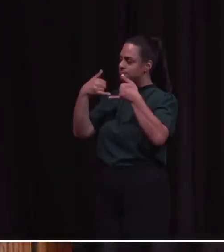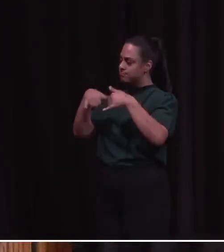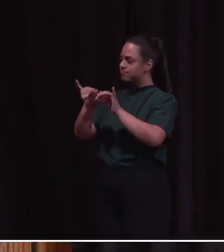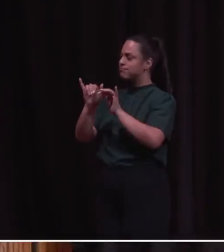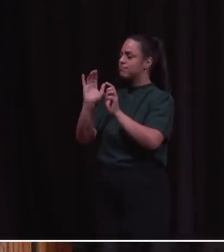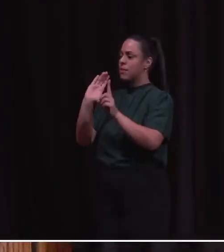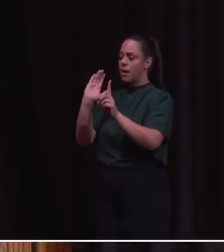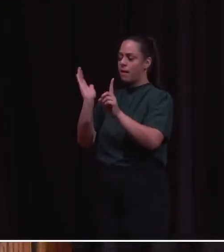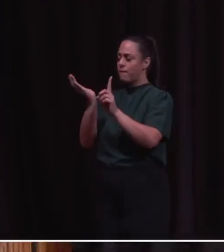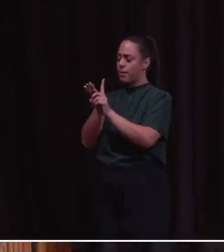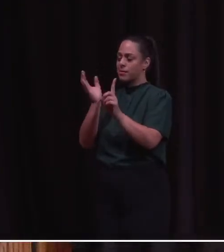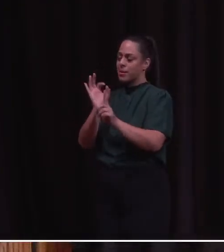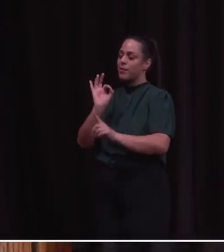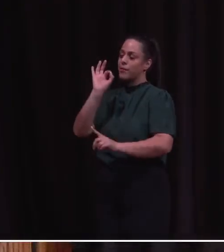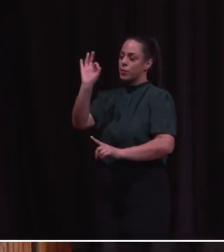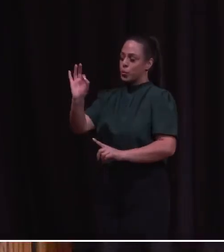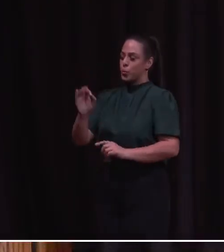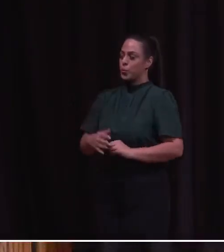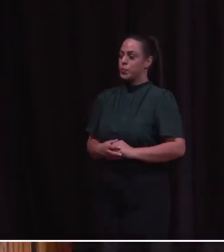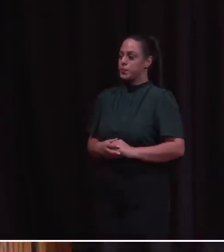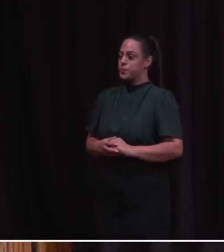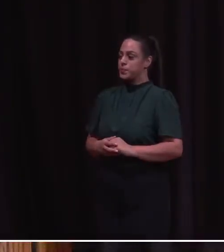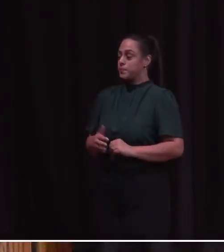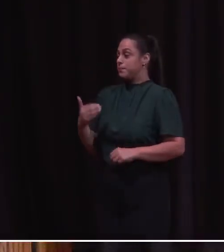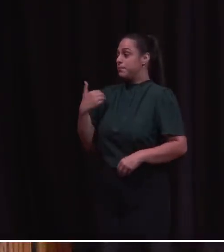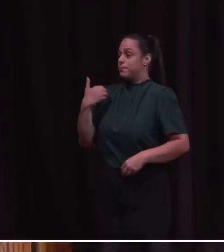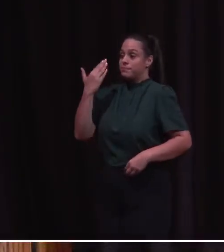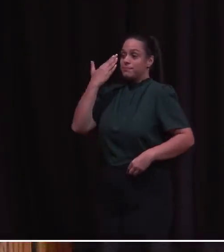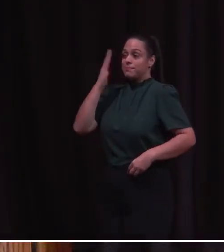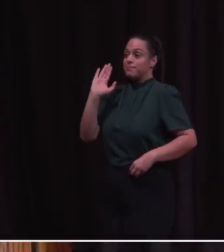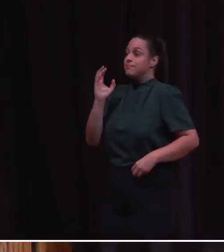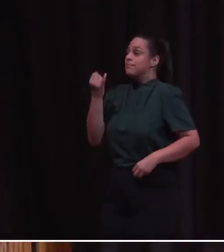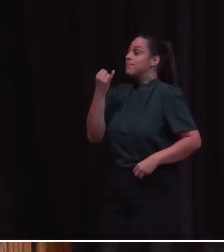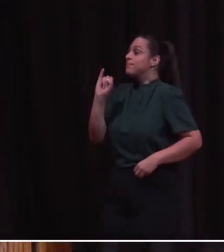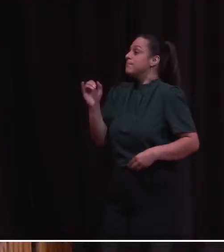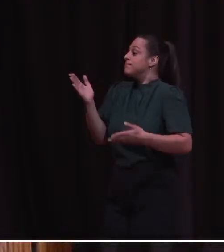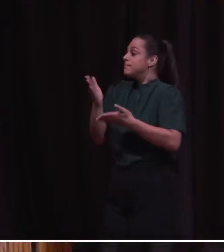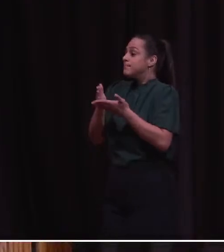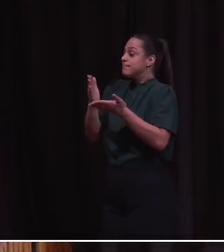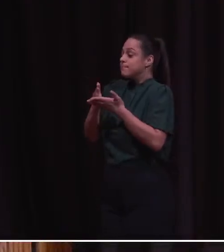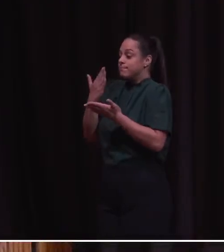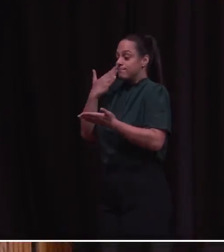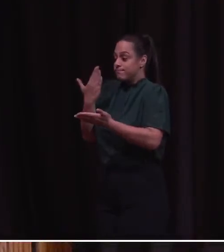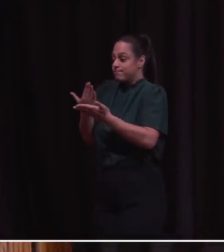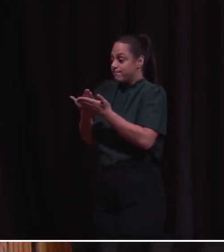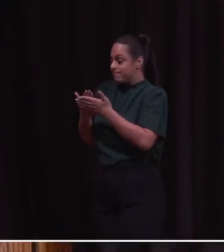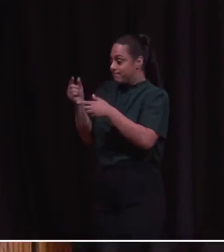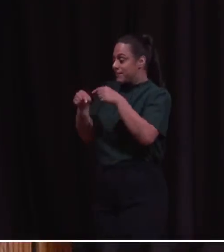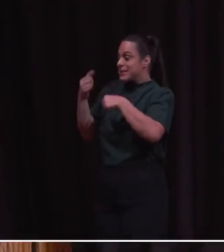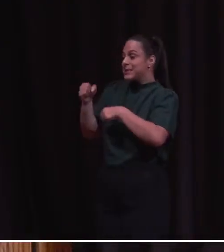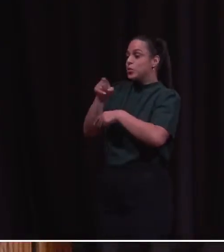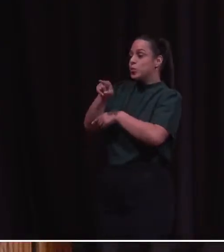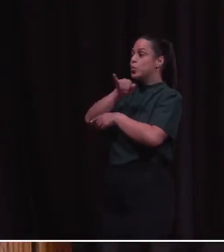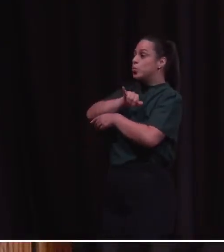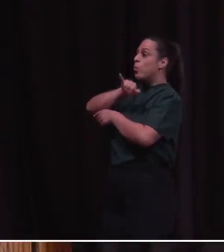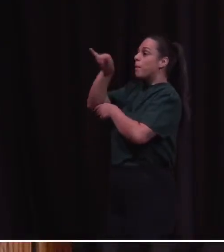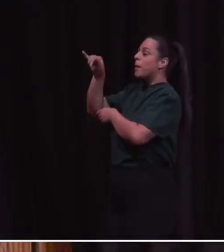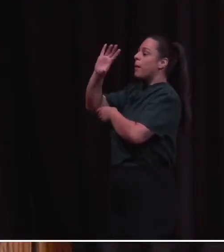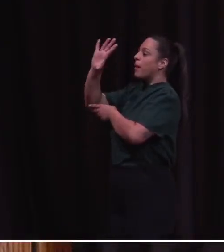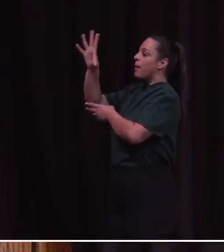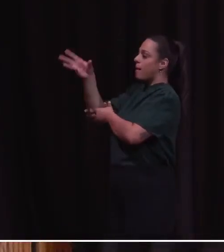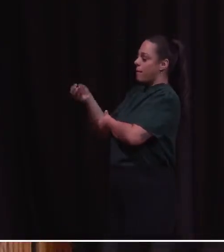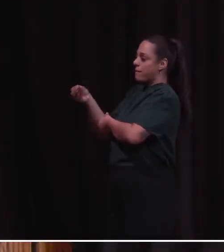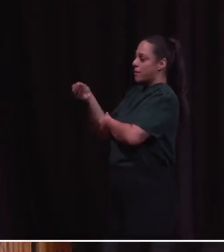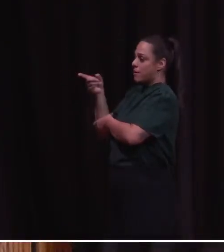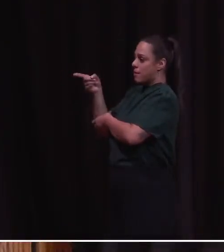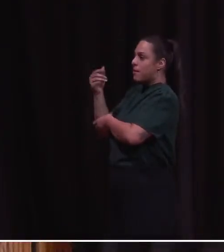and I don't know whether anybody will do the experiment. I said if people went on the African continent and took our blood as African women,